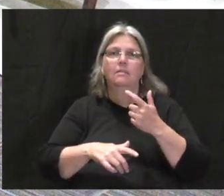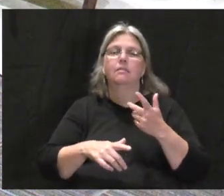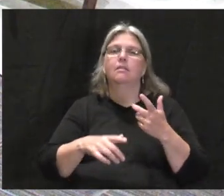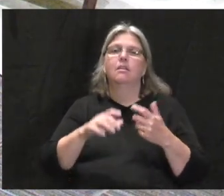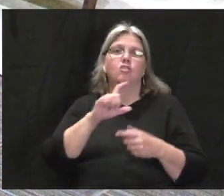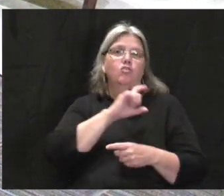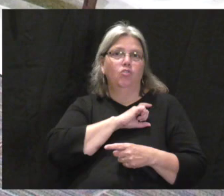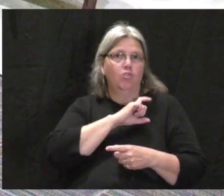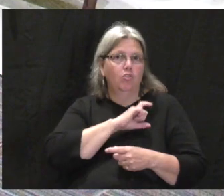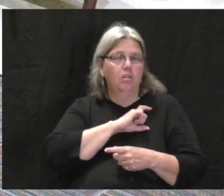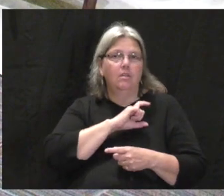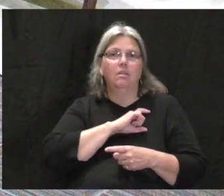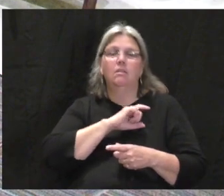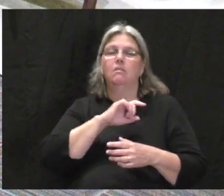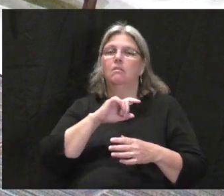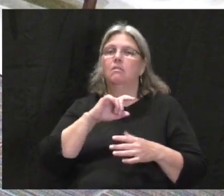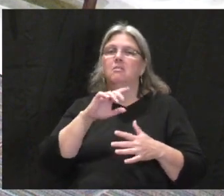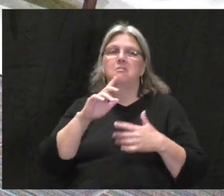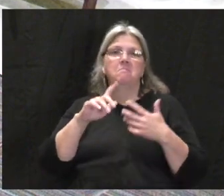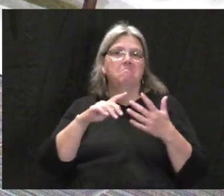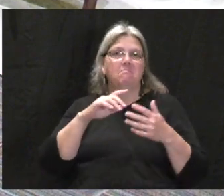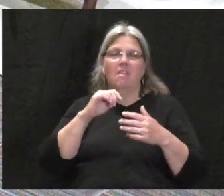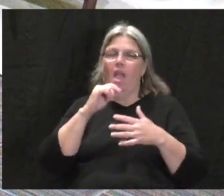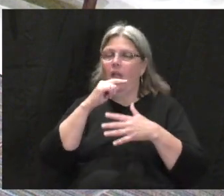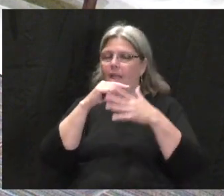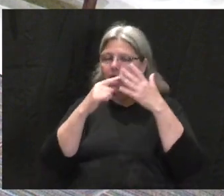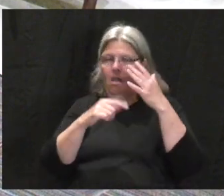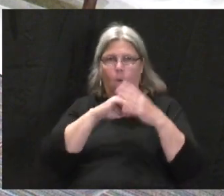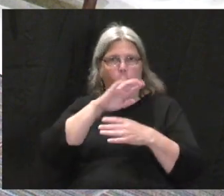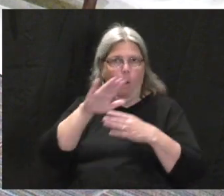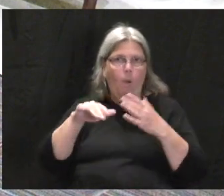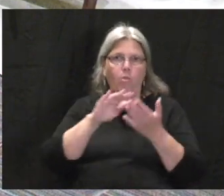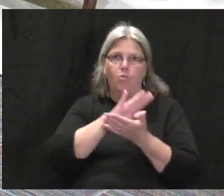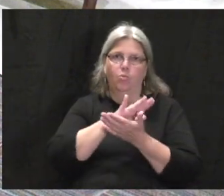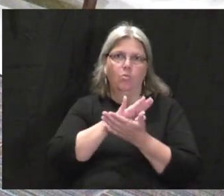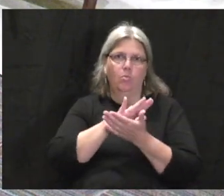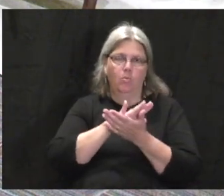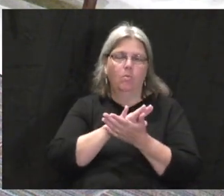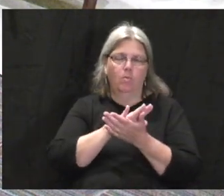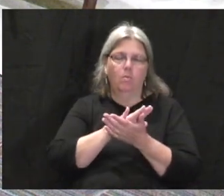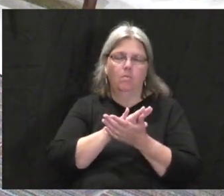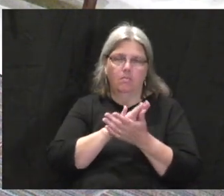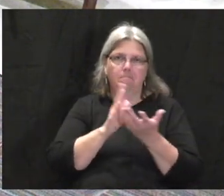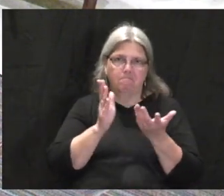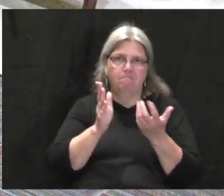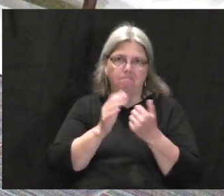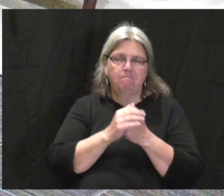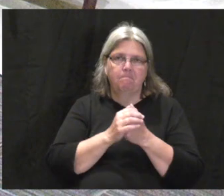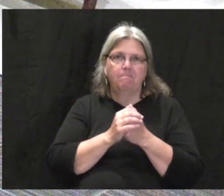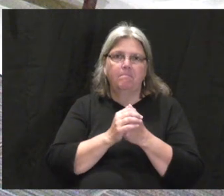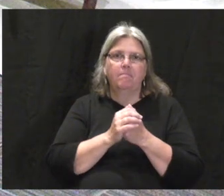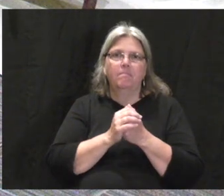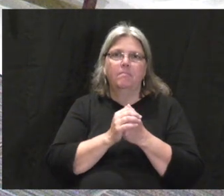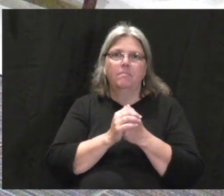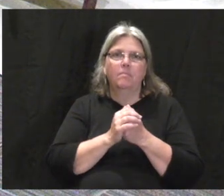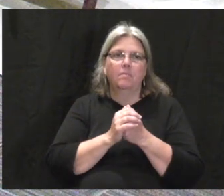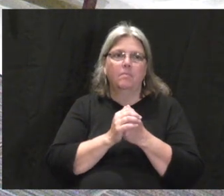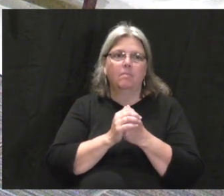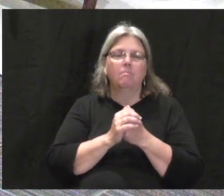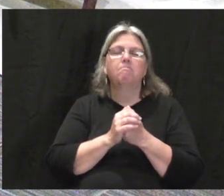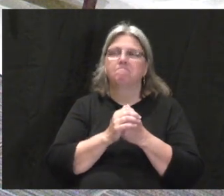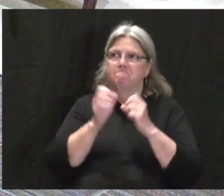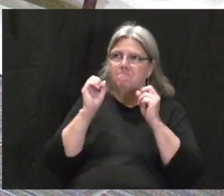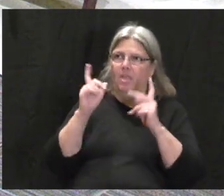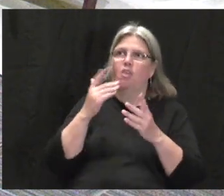Okay, good clarification. Let me thank our facilitators and scribes for their work tonight. That makes a little